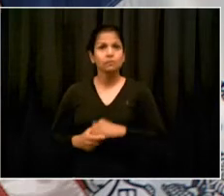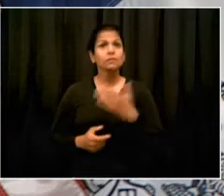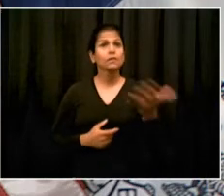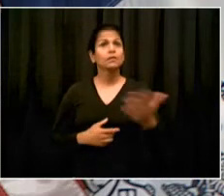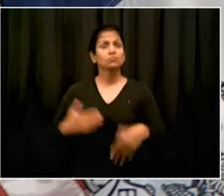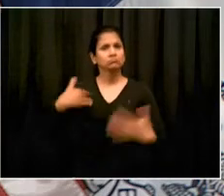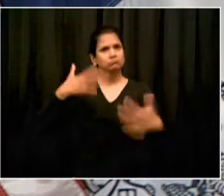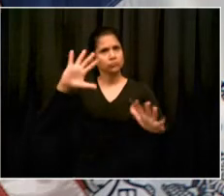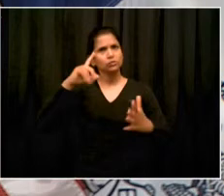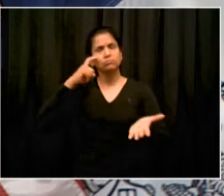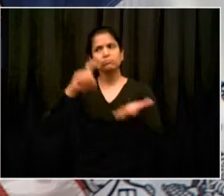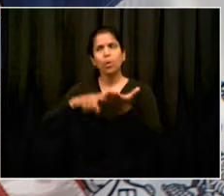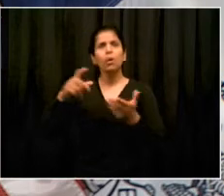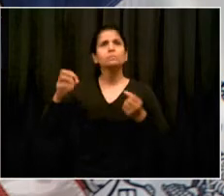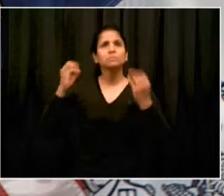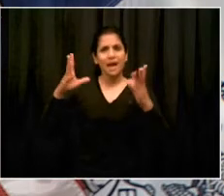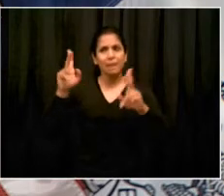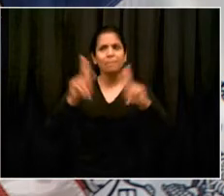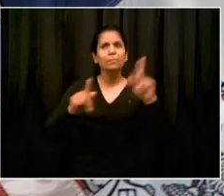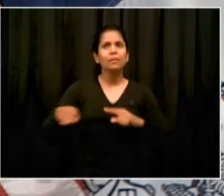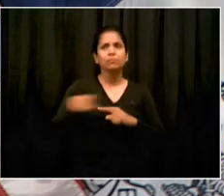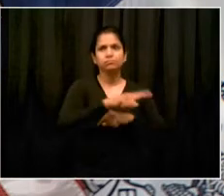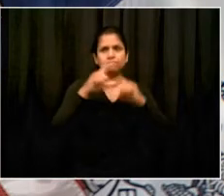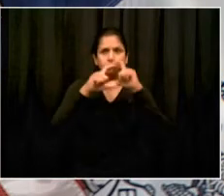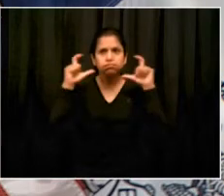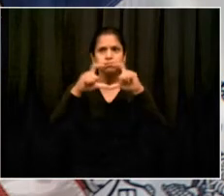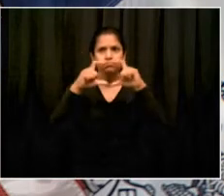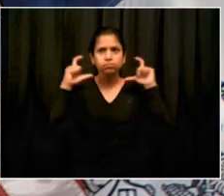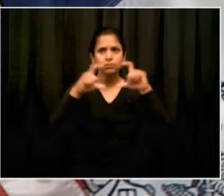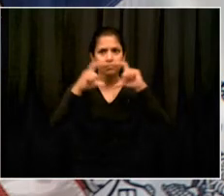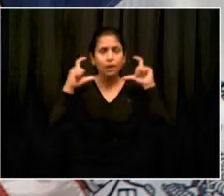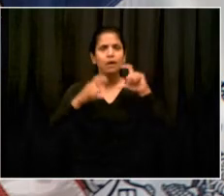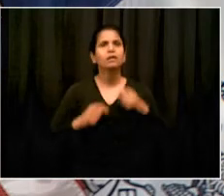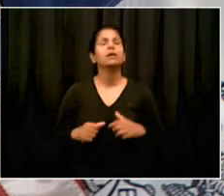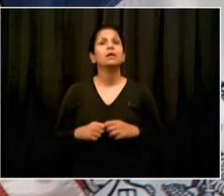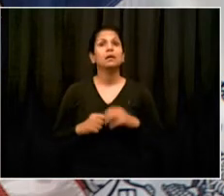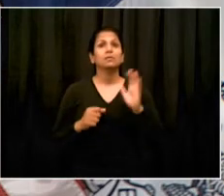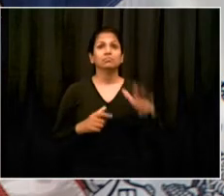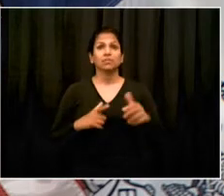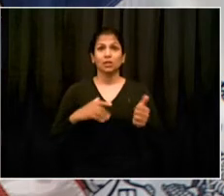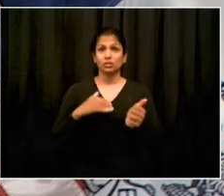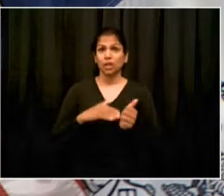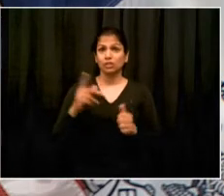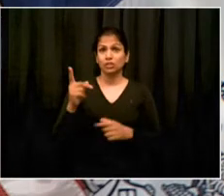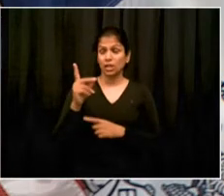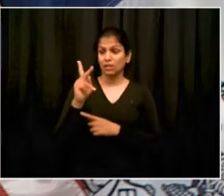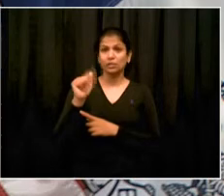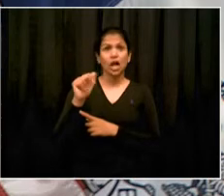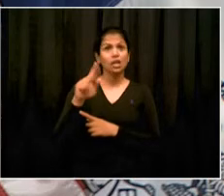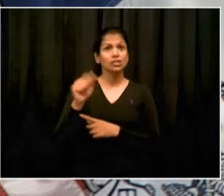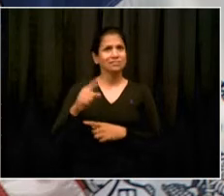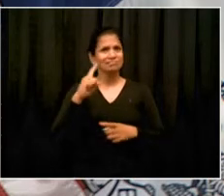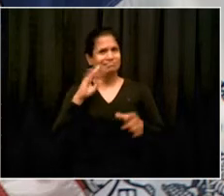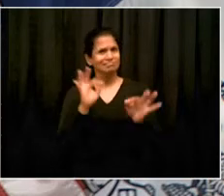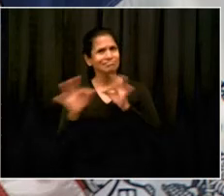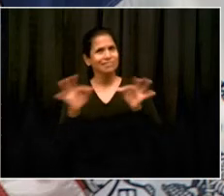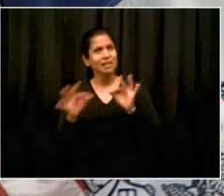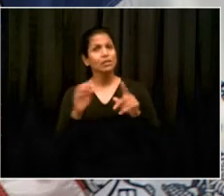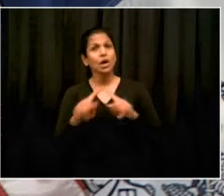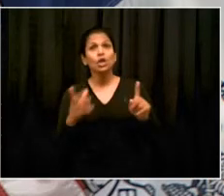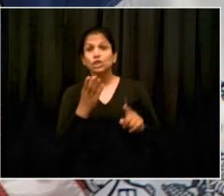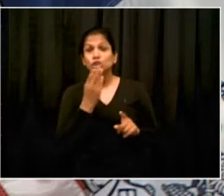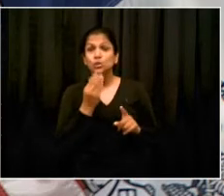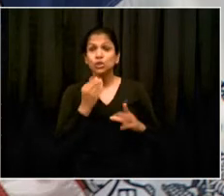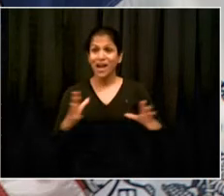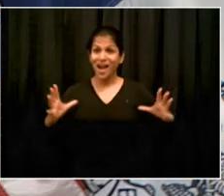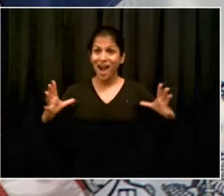even on the holiest day of the year in synagogues, people were practicing social distancing more than ever, which is very important.